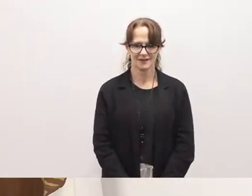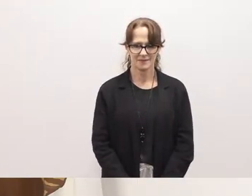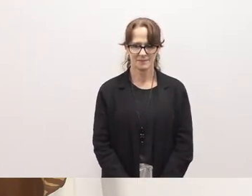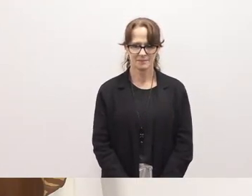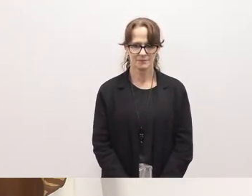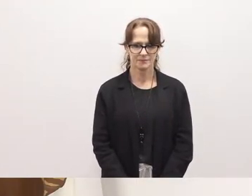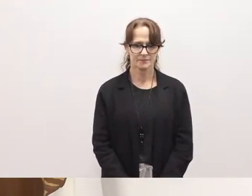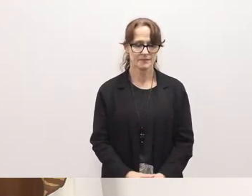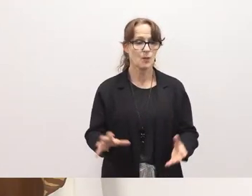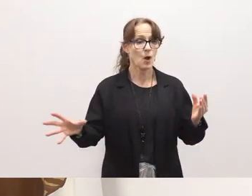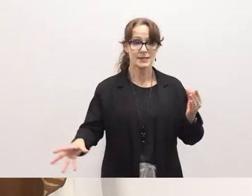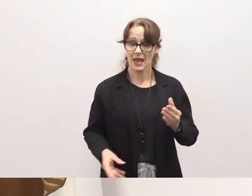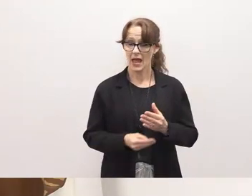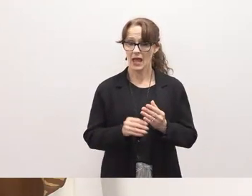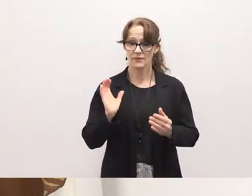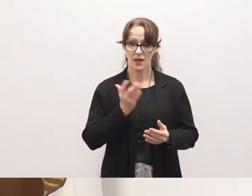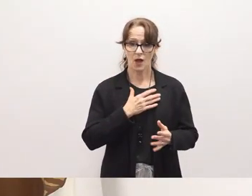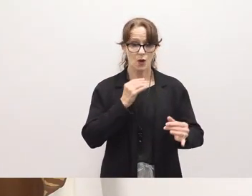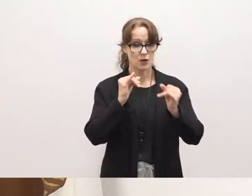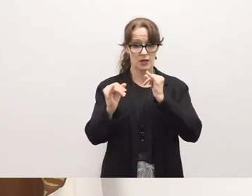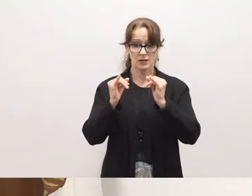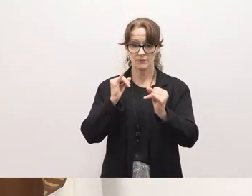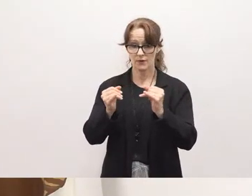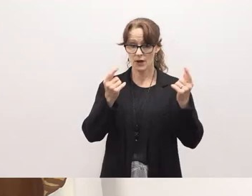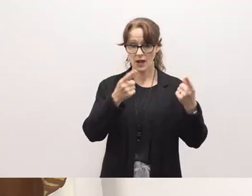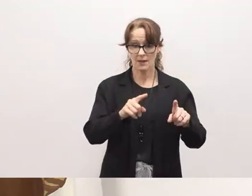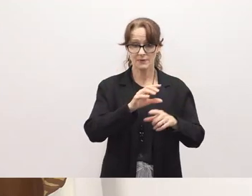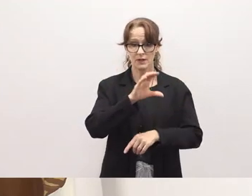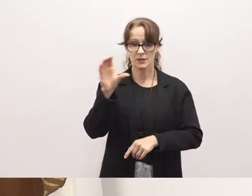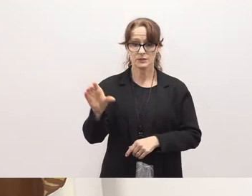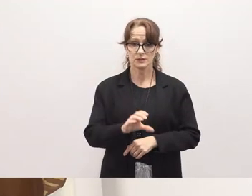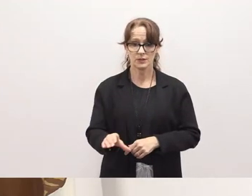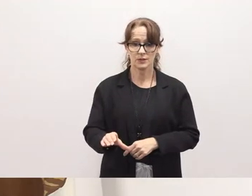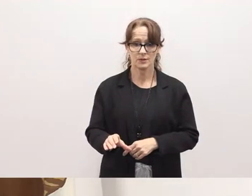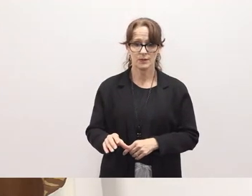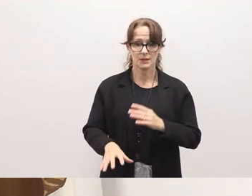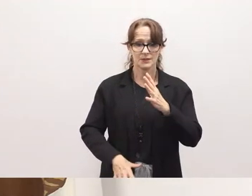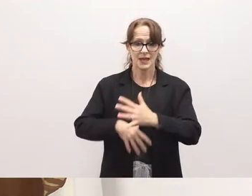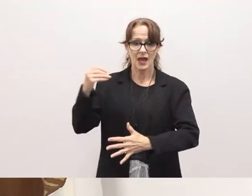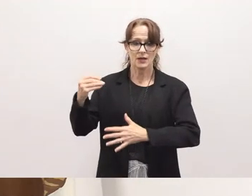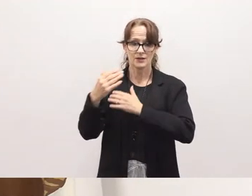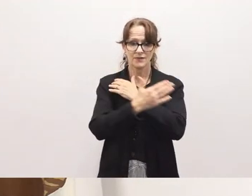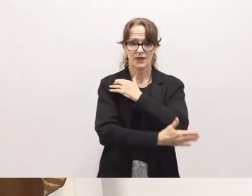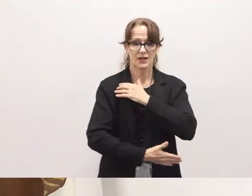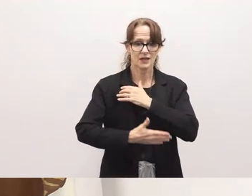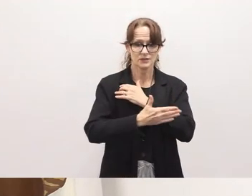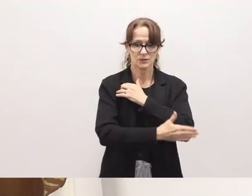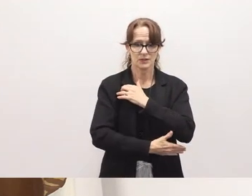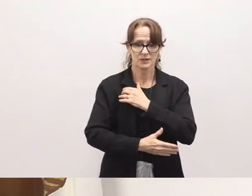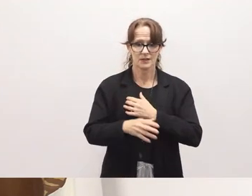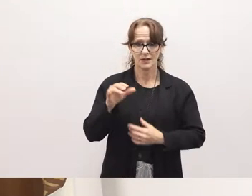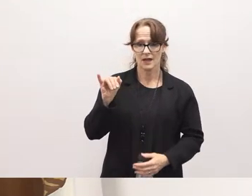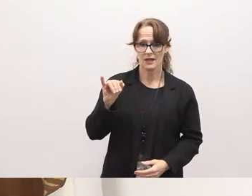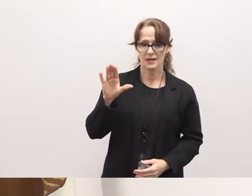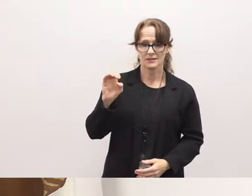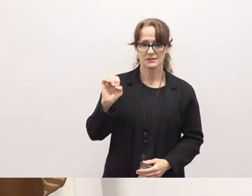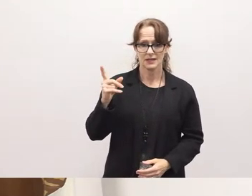too. I would just like to add that our interview took place on Zoom because he was out of the country. He was in Iceland.